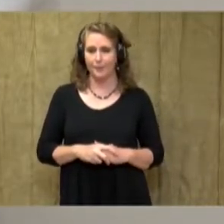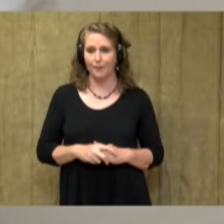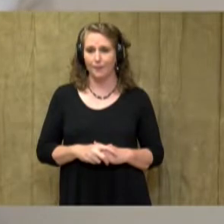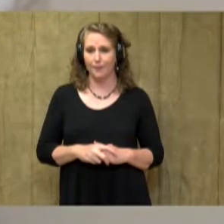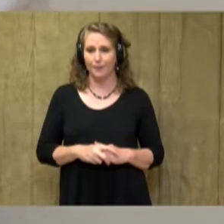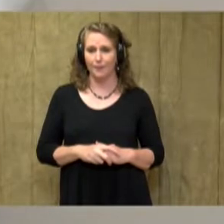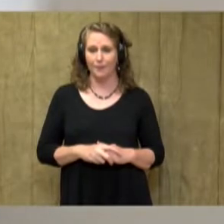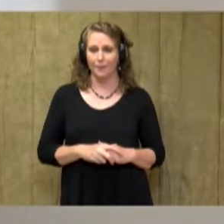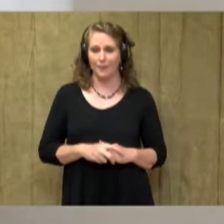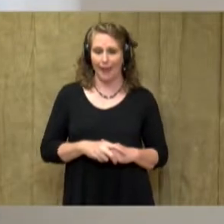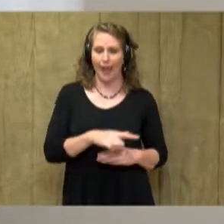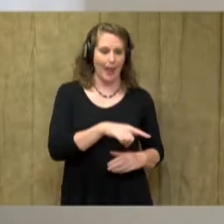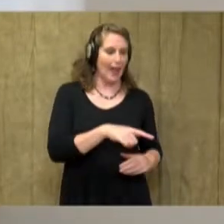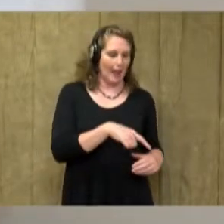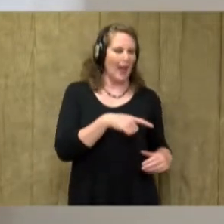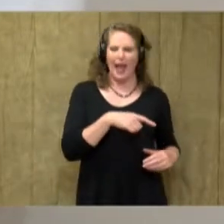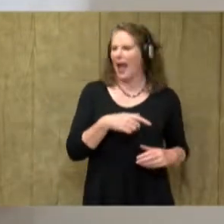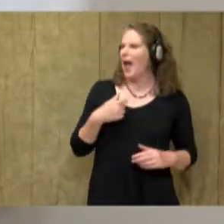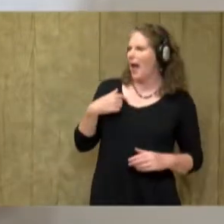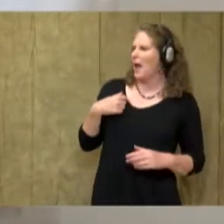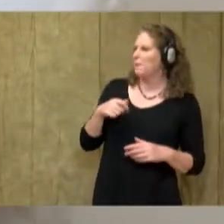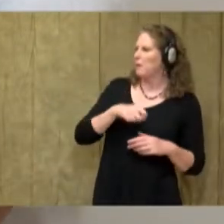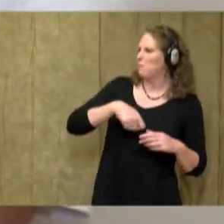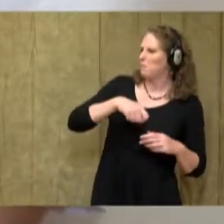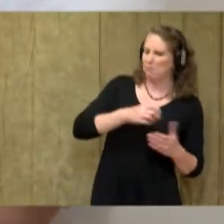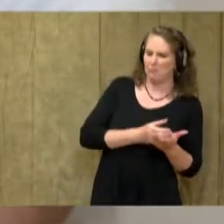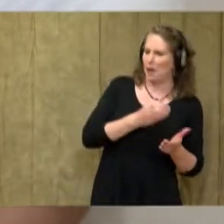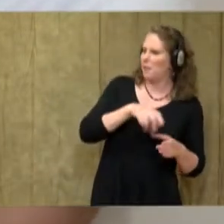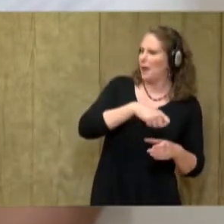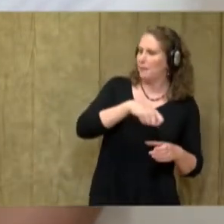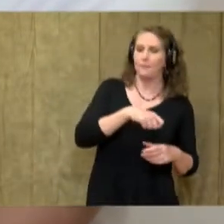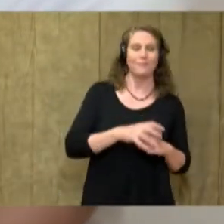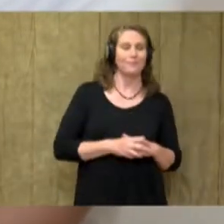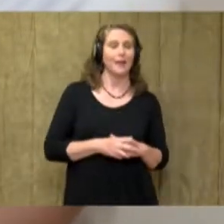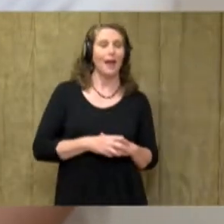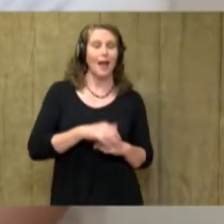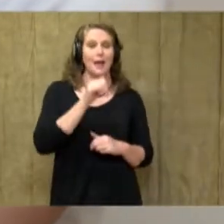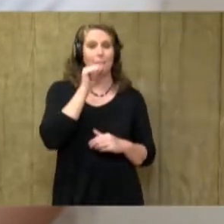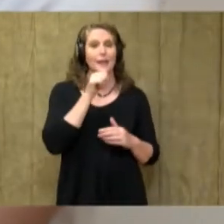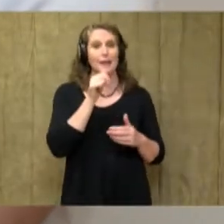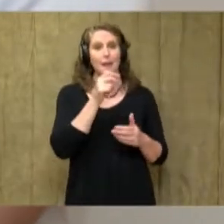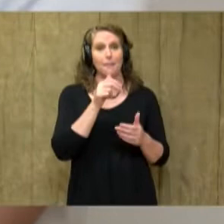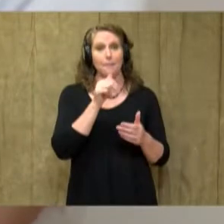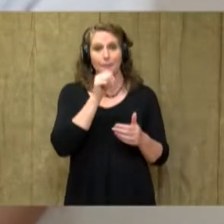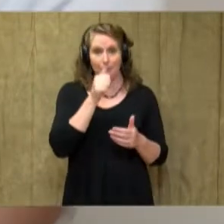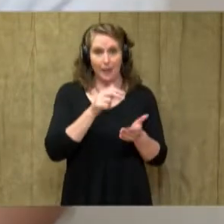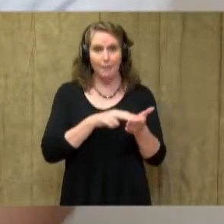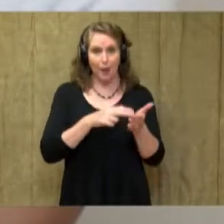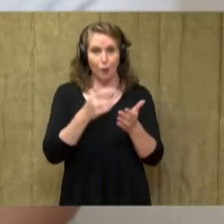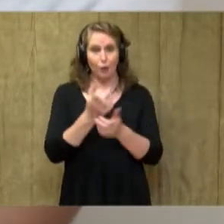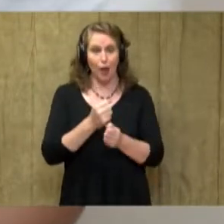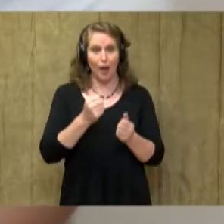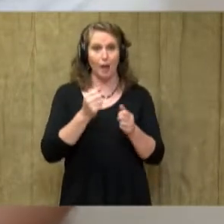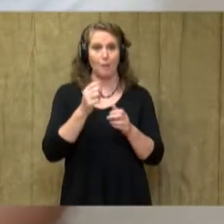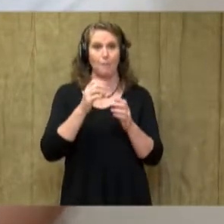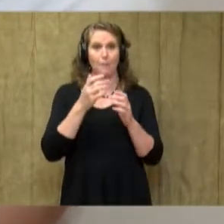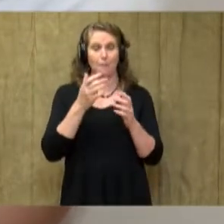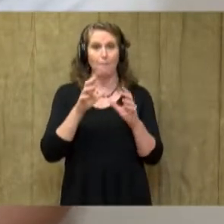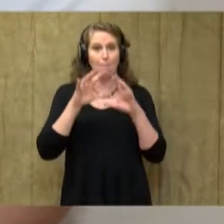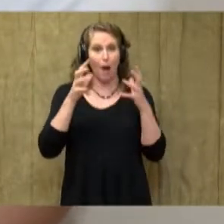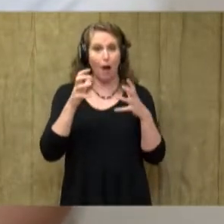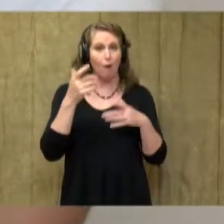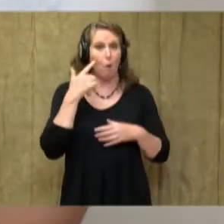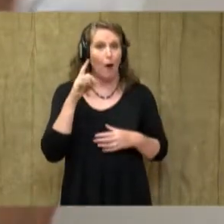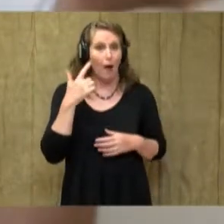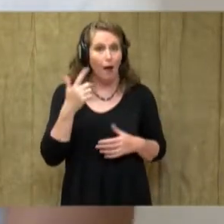I'm going to be icing my cupcake. Peanut Butter got a ball for his birthday. He was kind of bad at kicking it with his